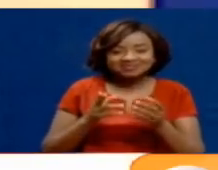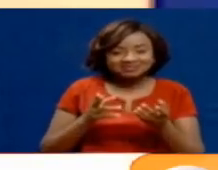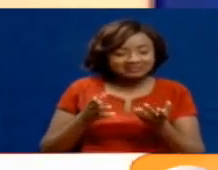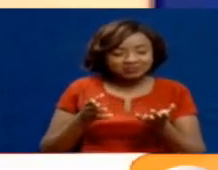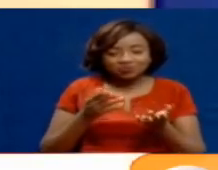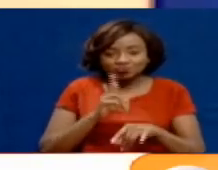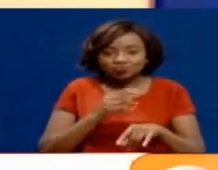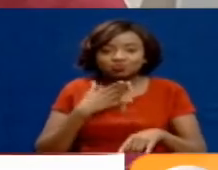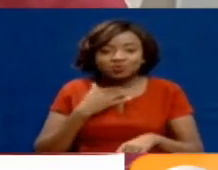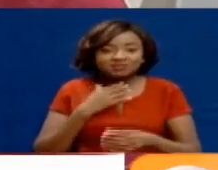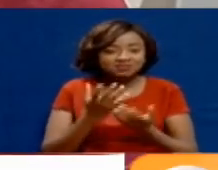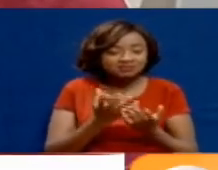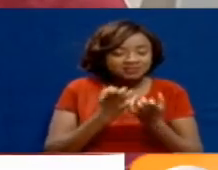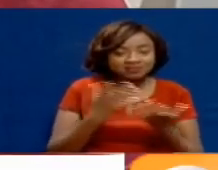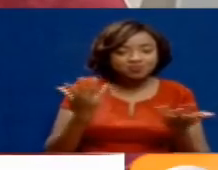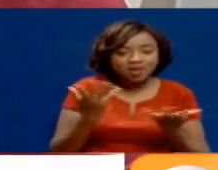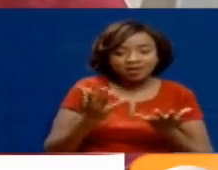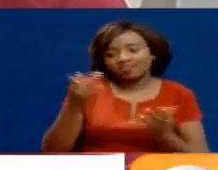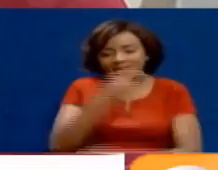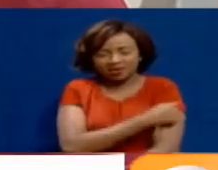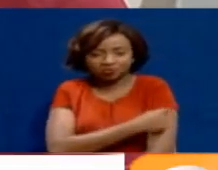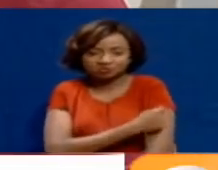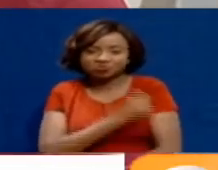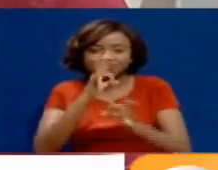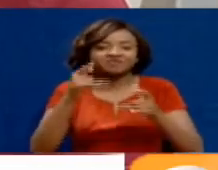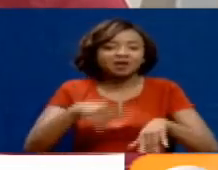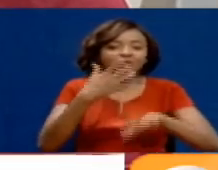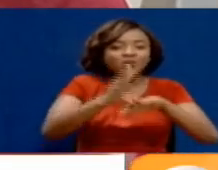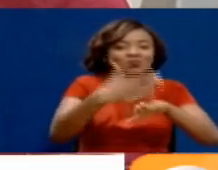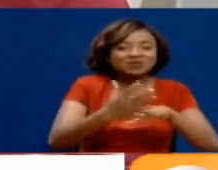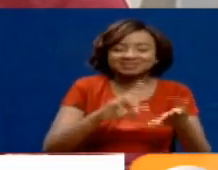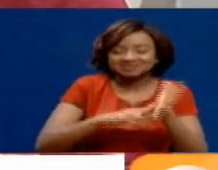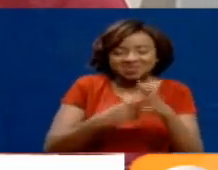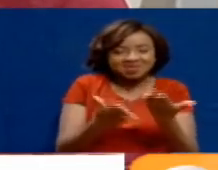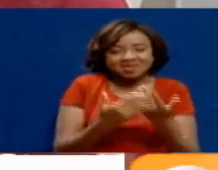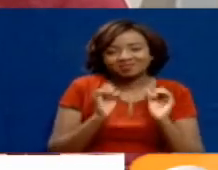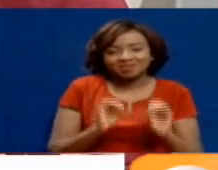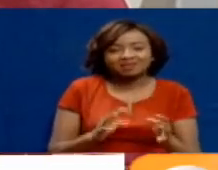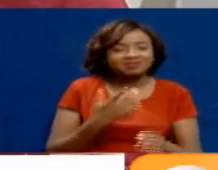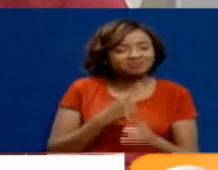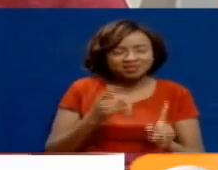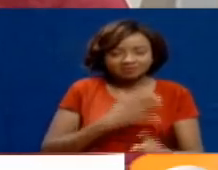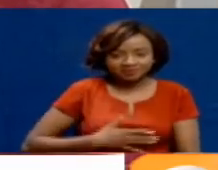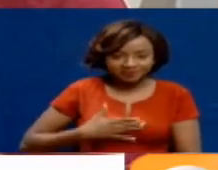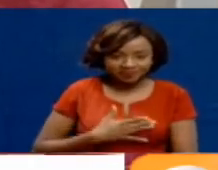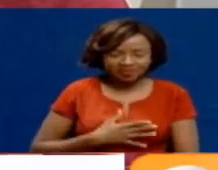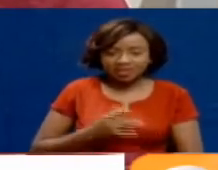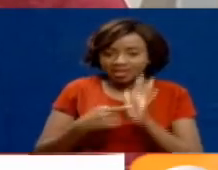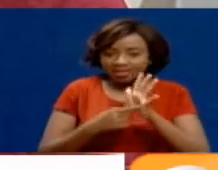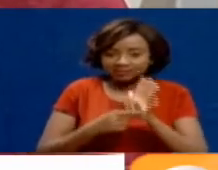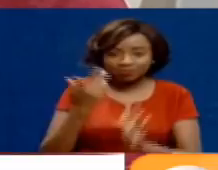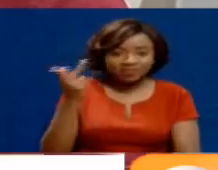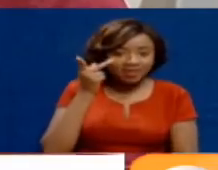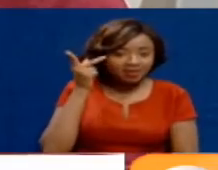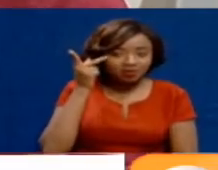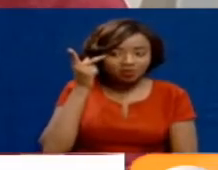them are the hospitals. We will get a problem. So for the sake of everyone, and this is what happened in Korea actually, they managed to do a very good